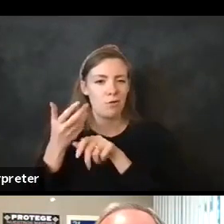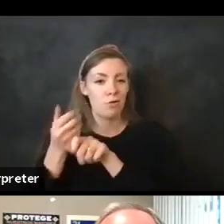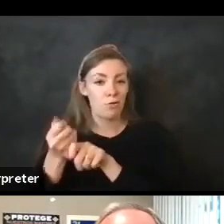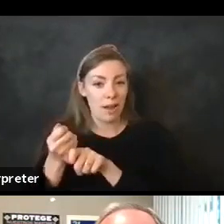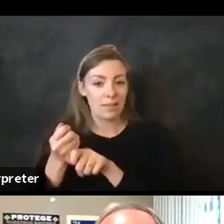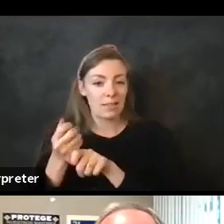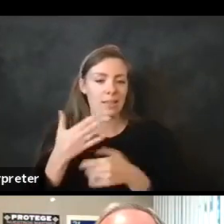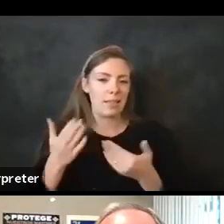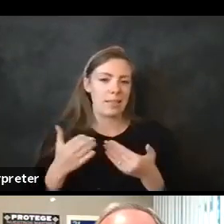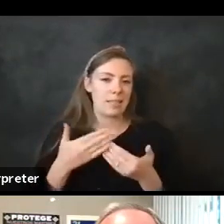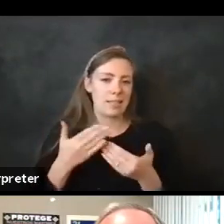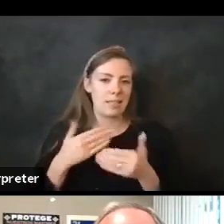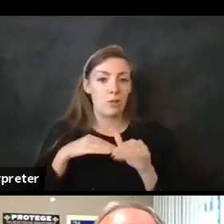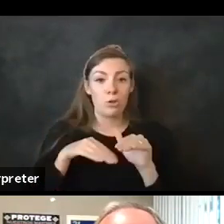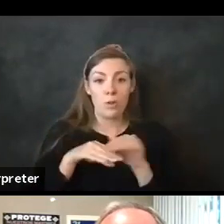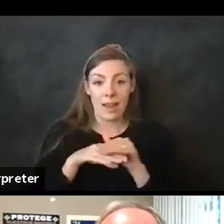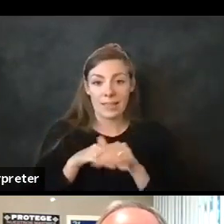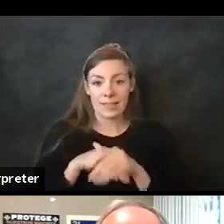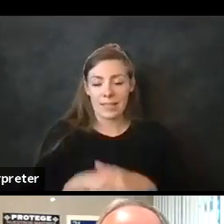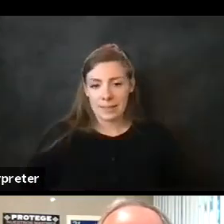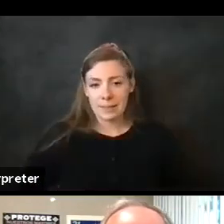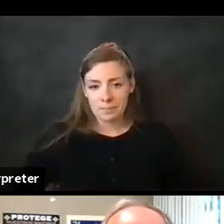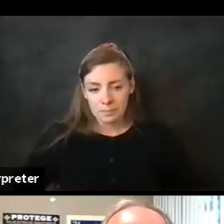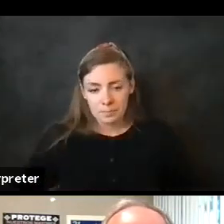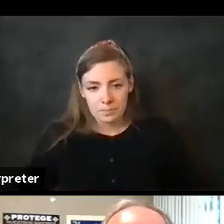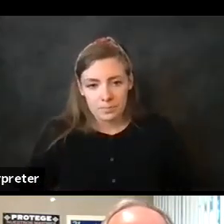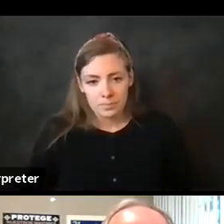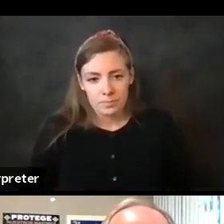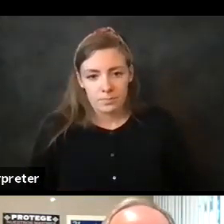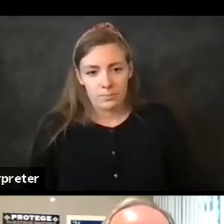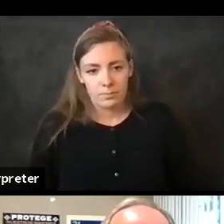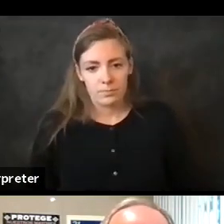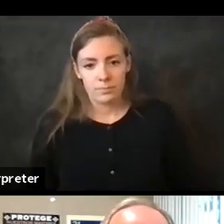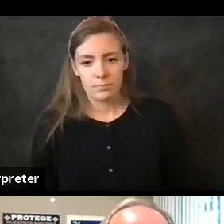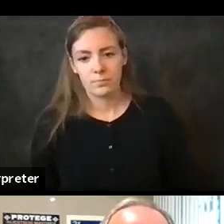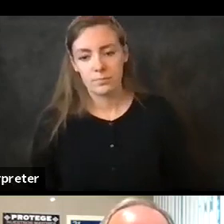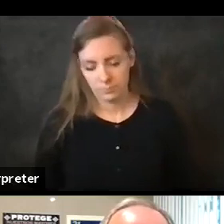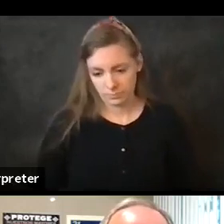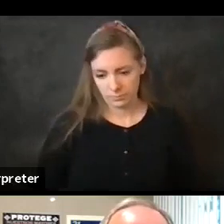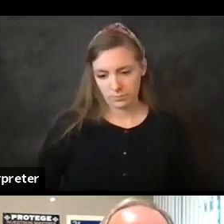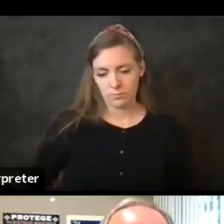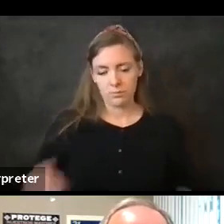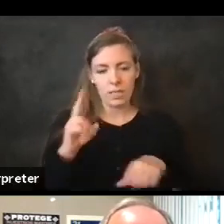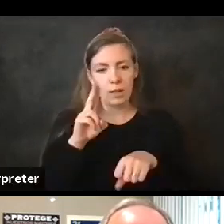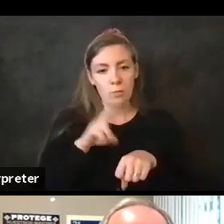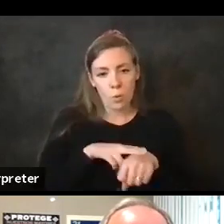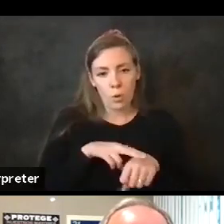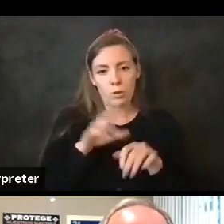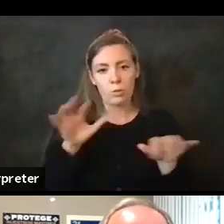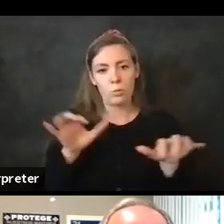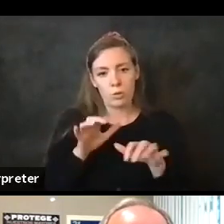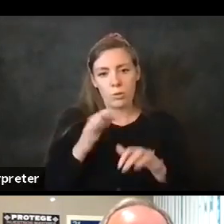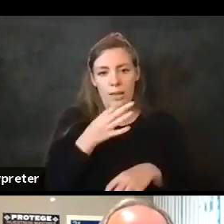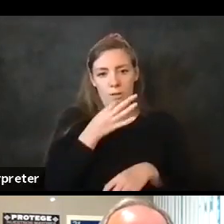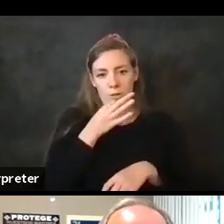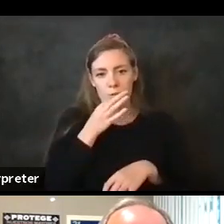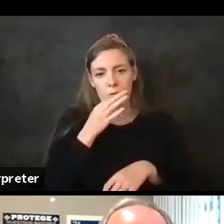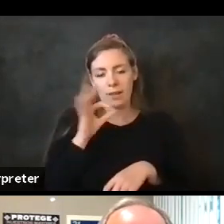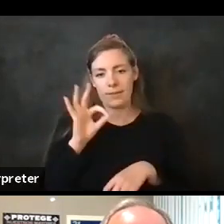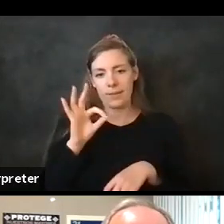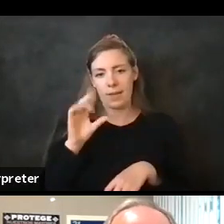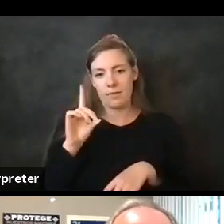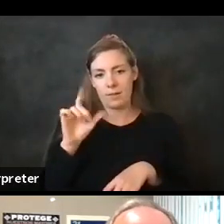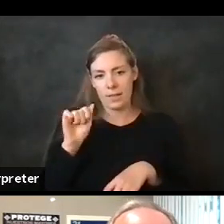for them to seek the shot where they get their health care. And of course, we're going to be doing it as soon as the FDA meets